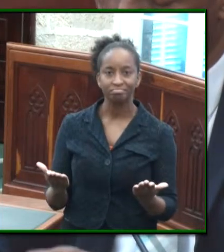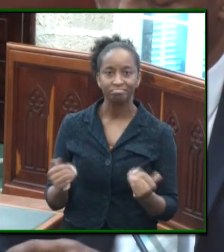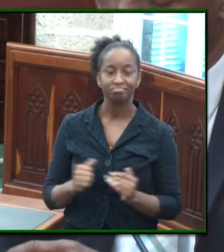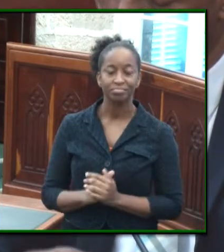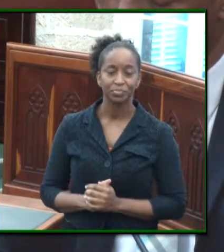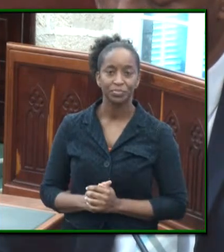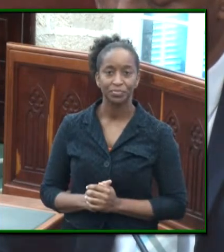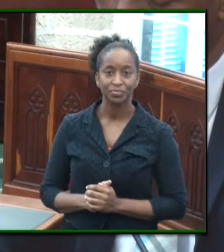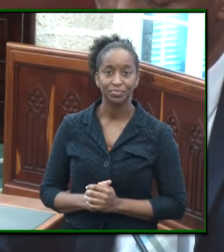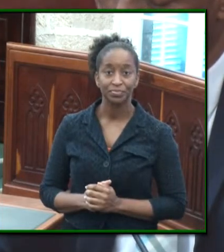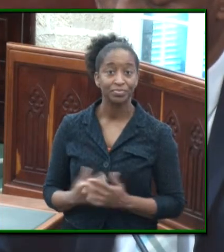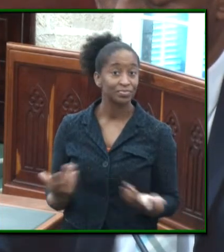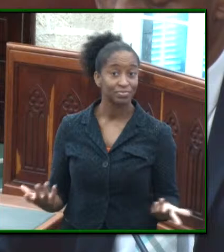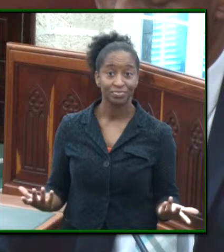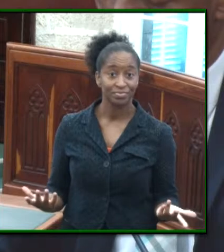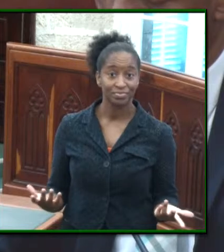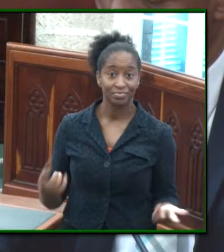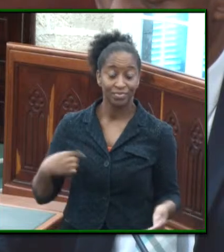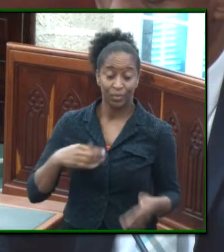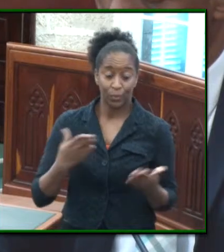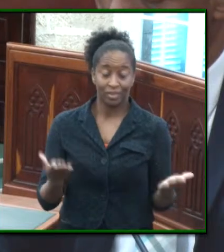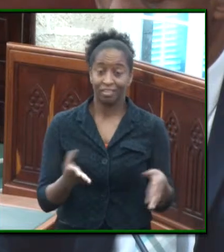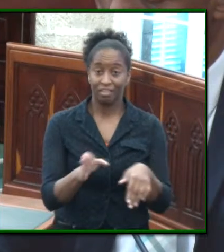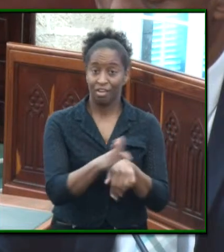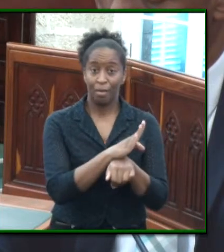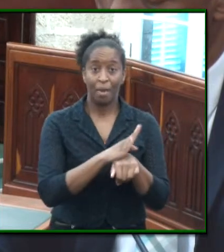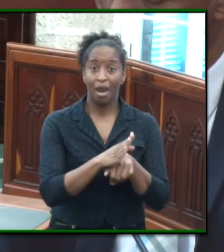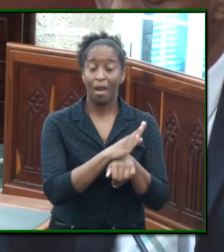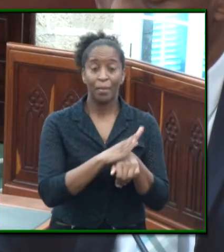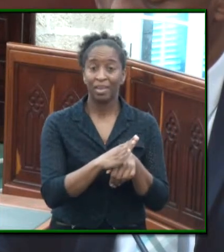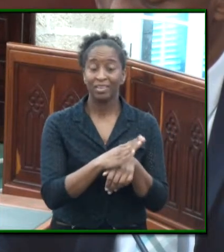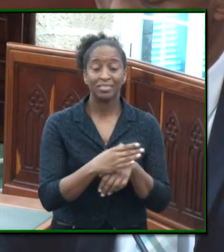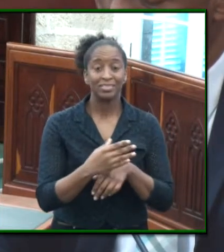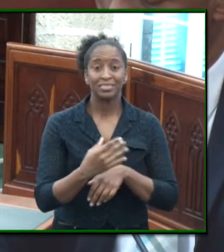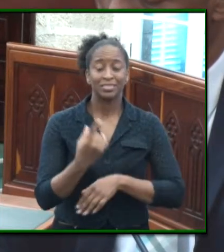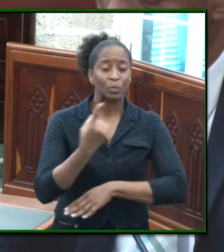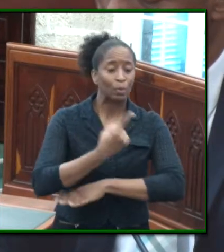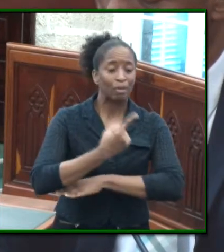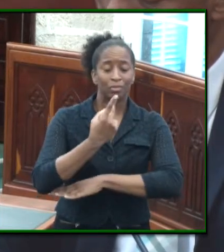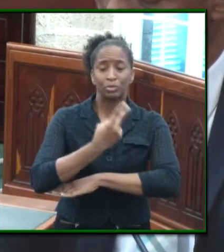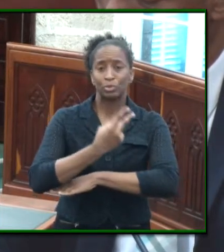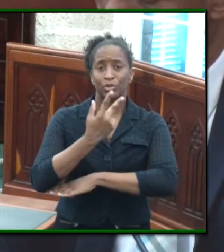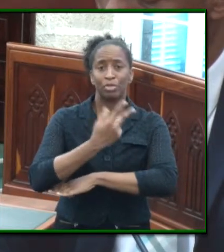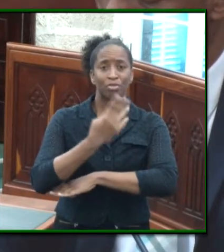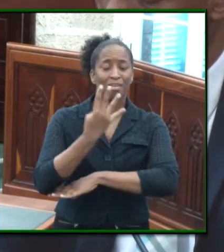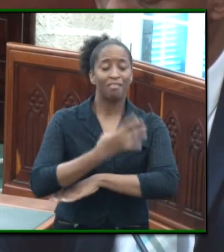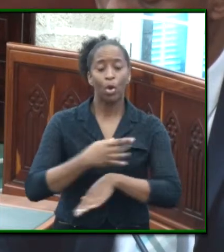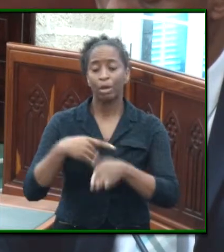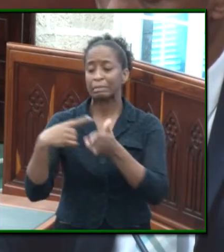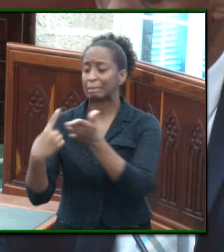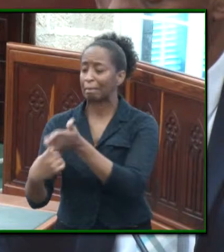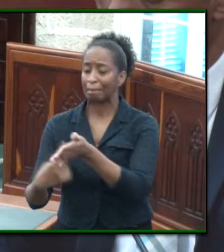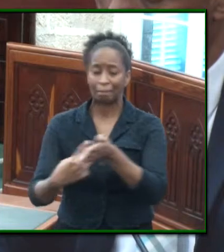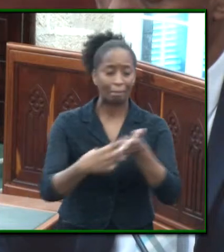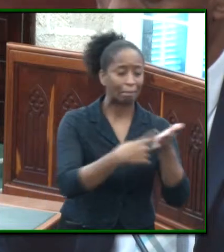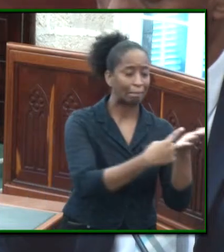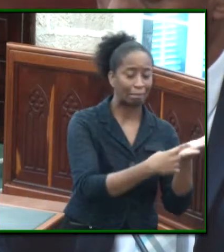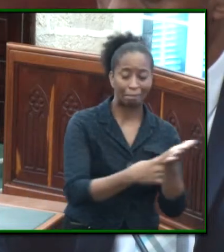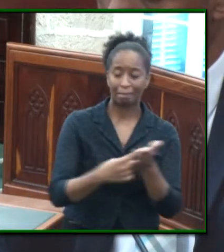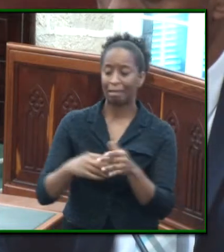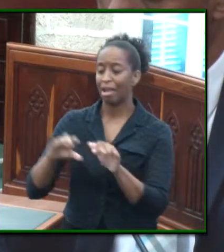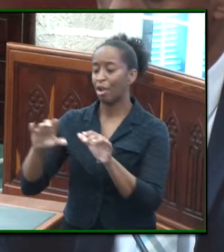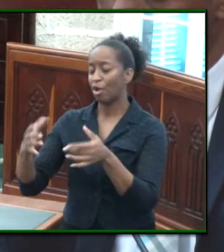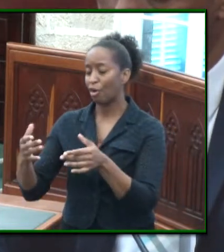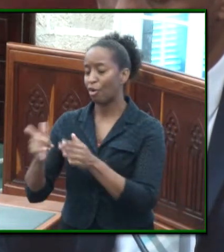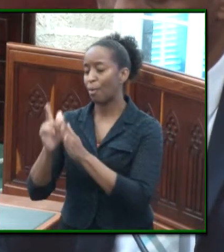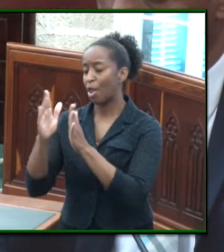was dealt with in a wholesome and satisfactory way within a time